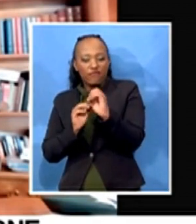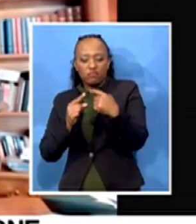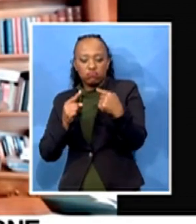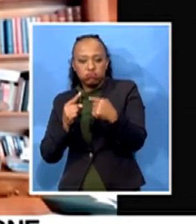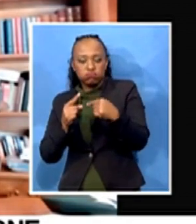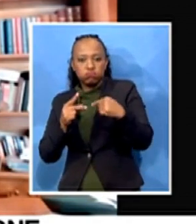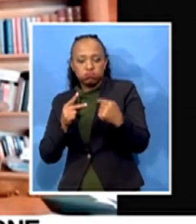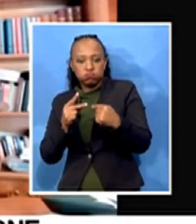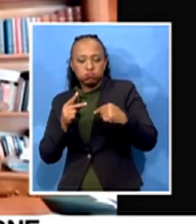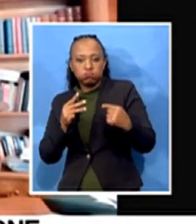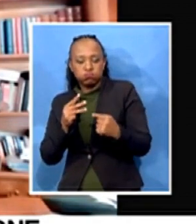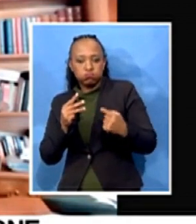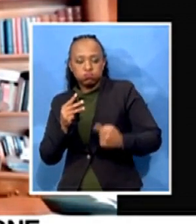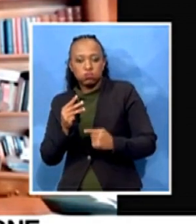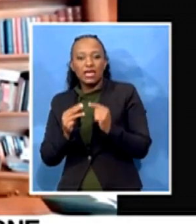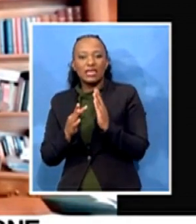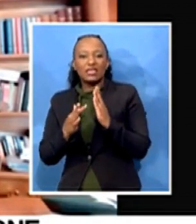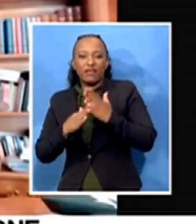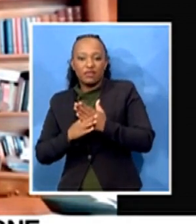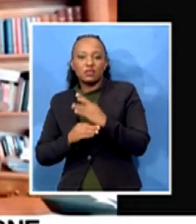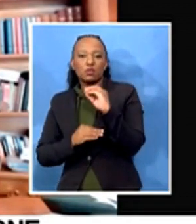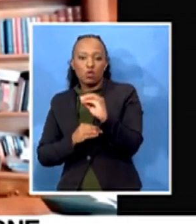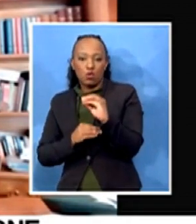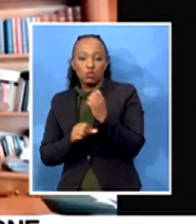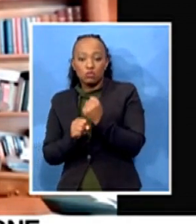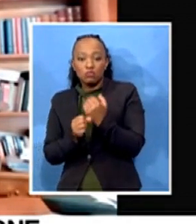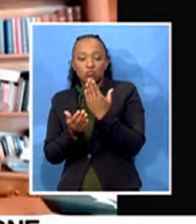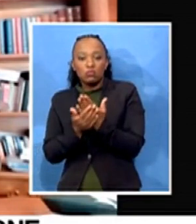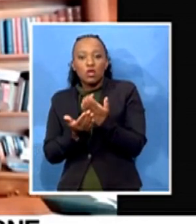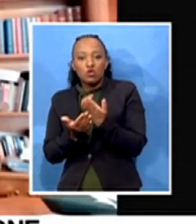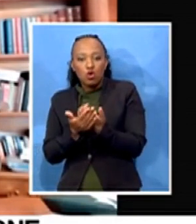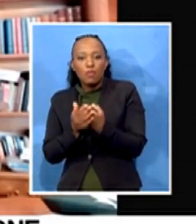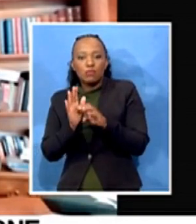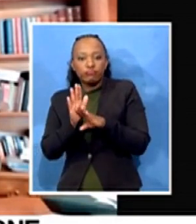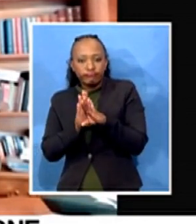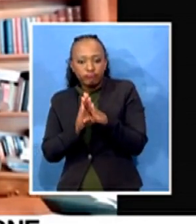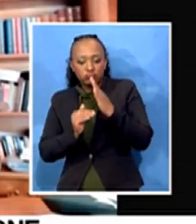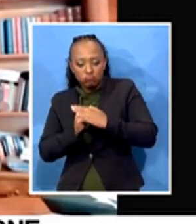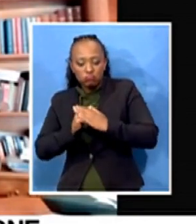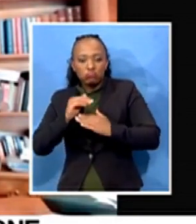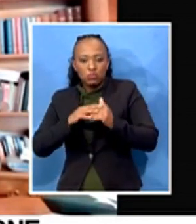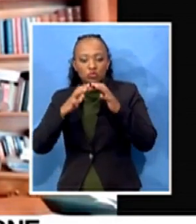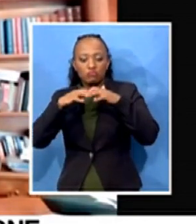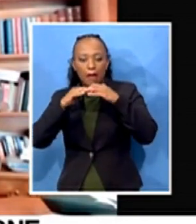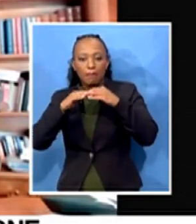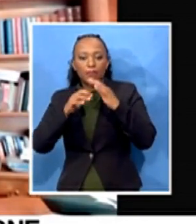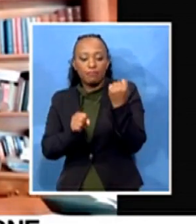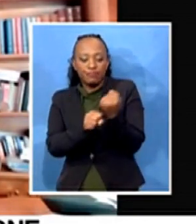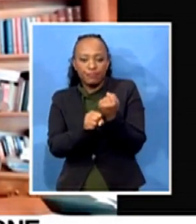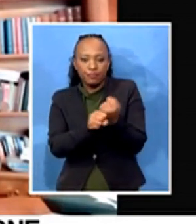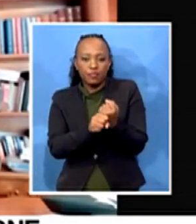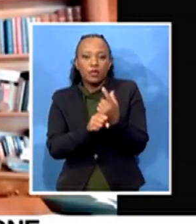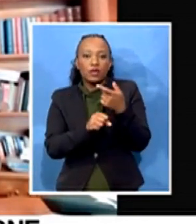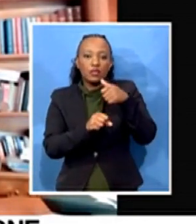spur economic activity on, to create jobs, and to embark on renewed